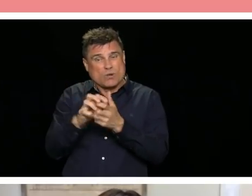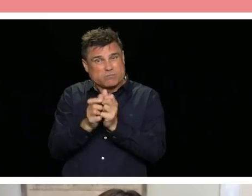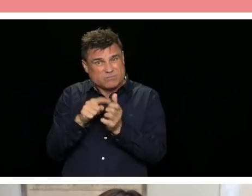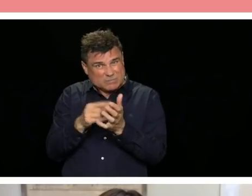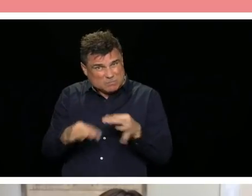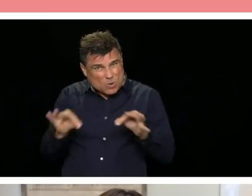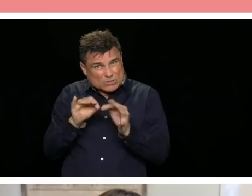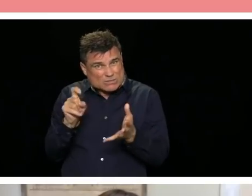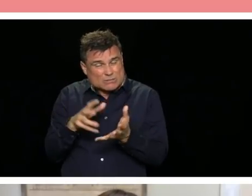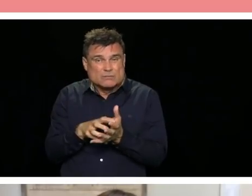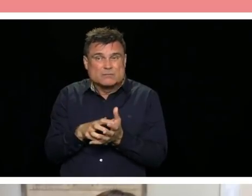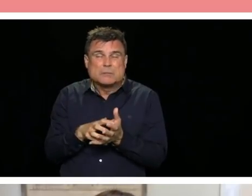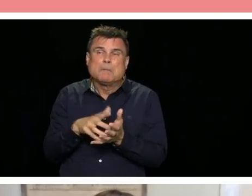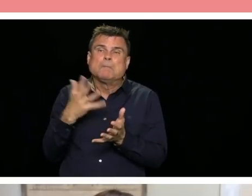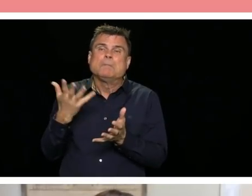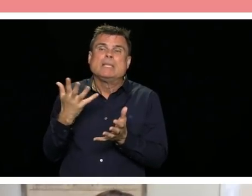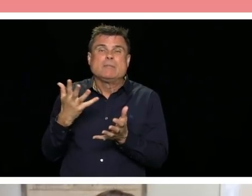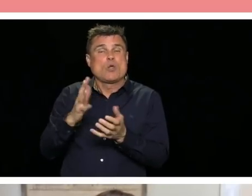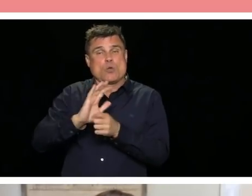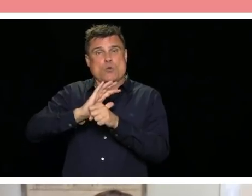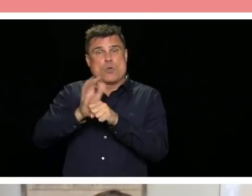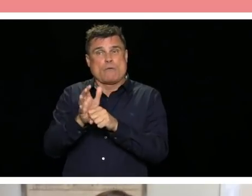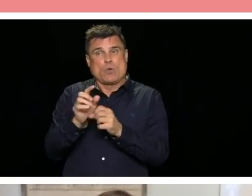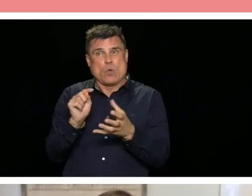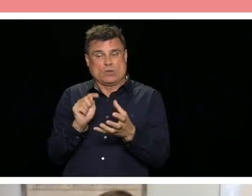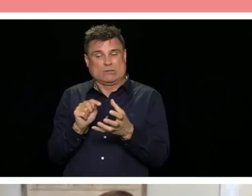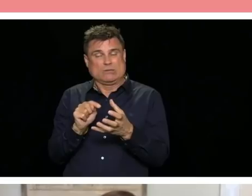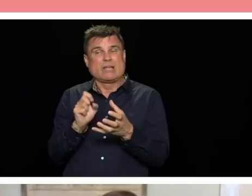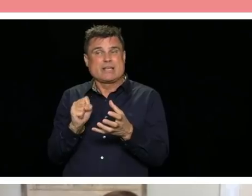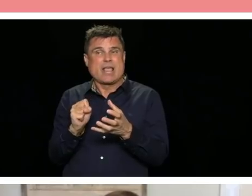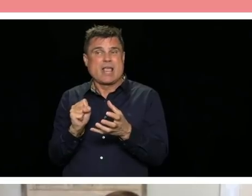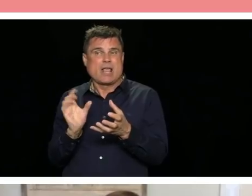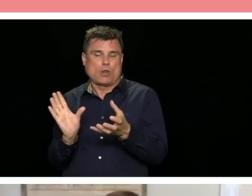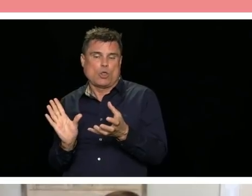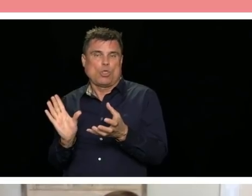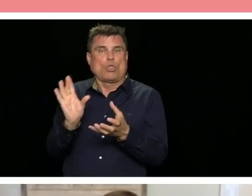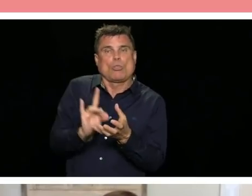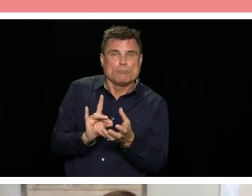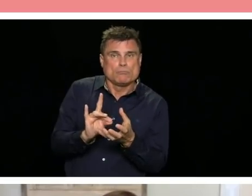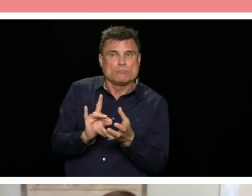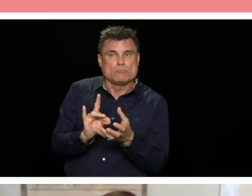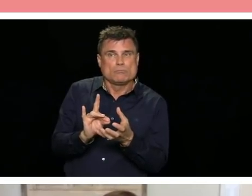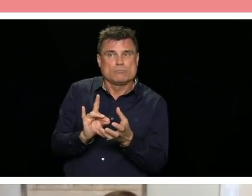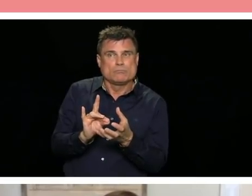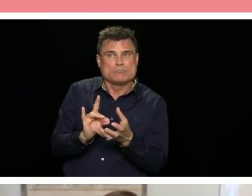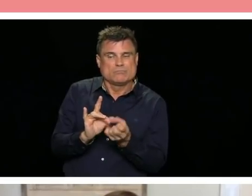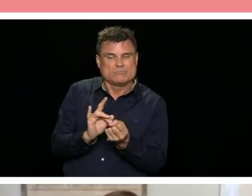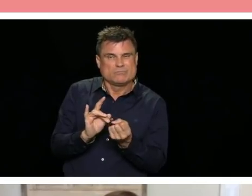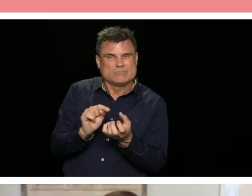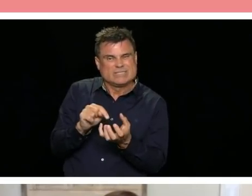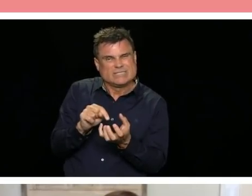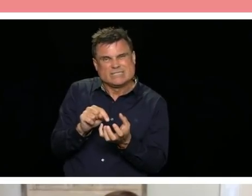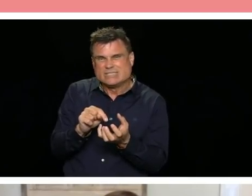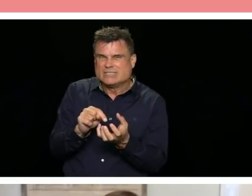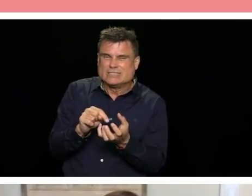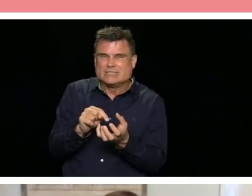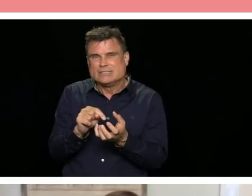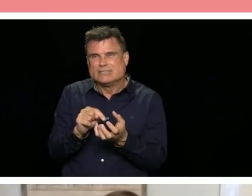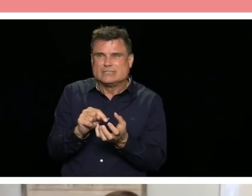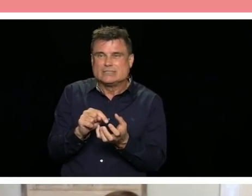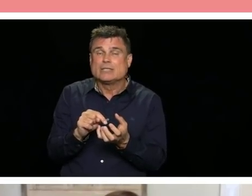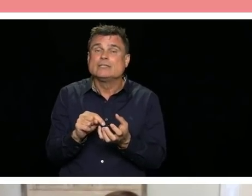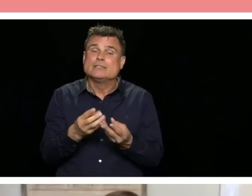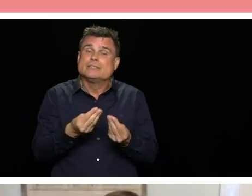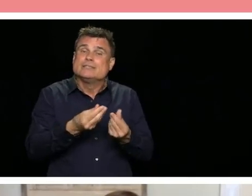not so concerned about. I think that there are some good judgment calls that can be made. The nice thing is that operators